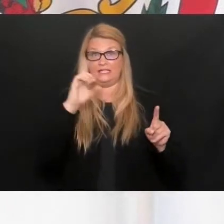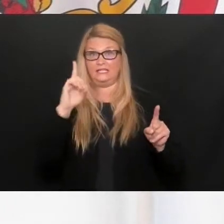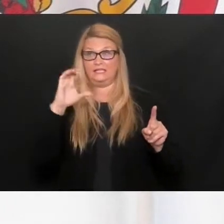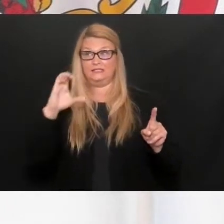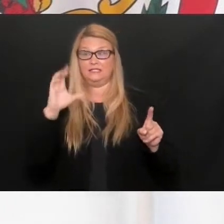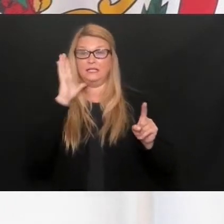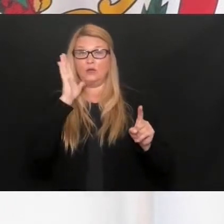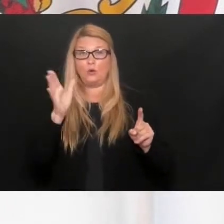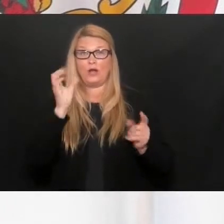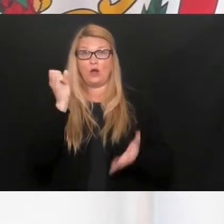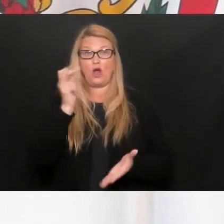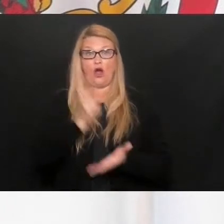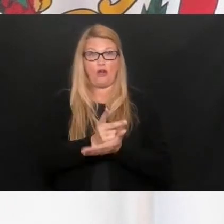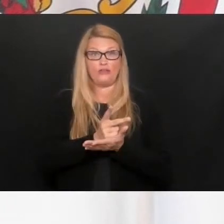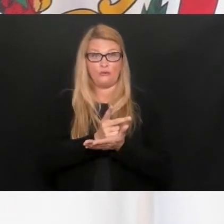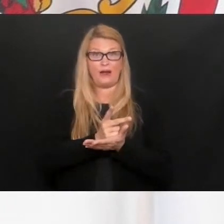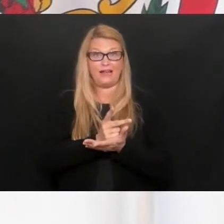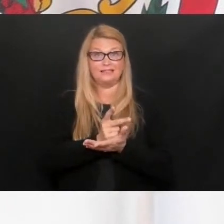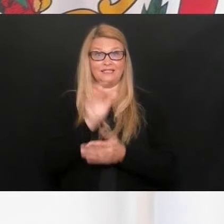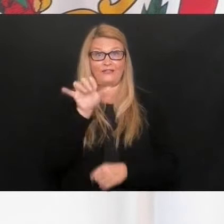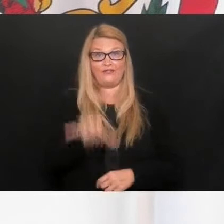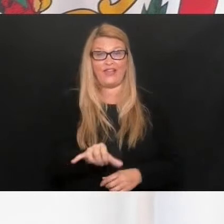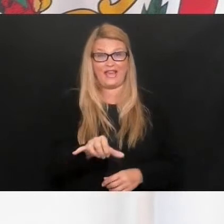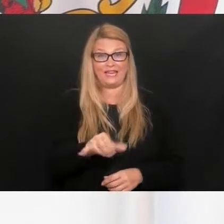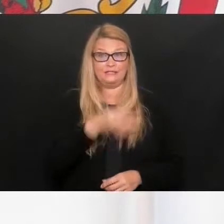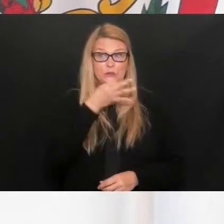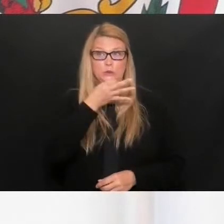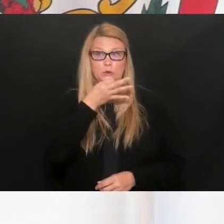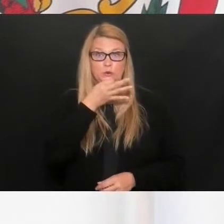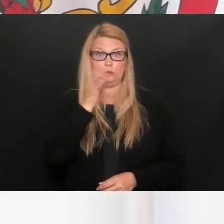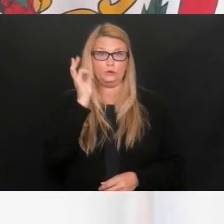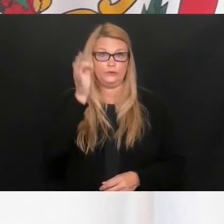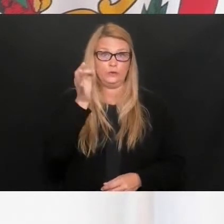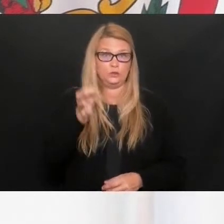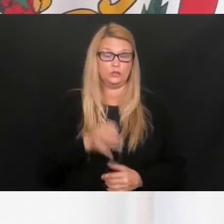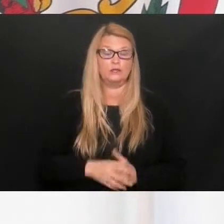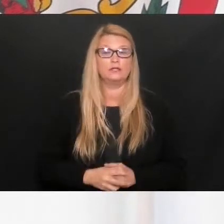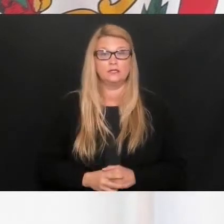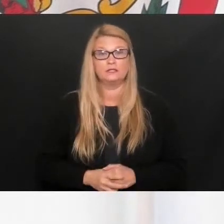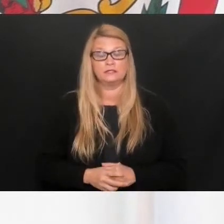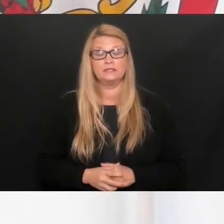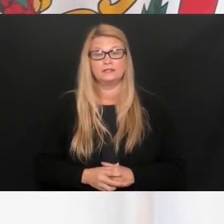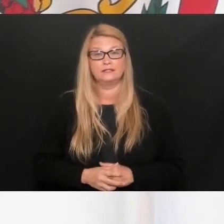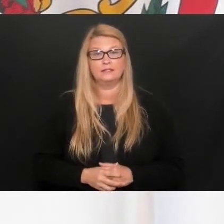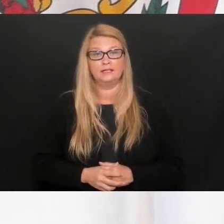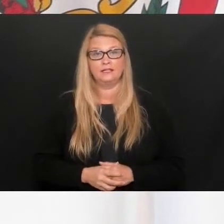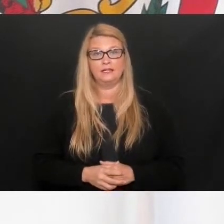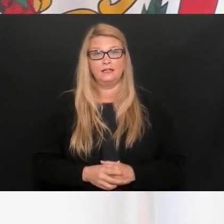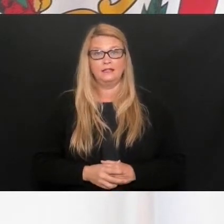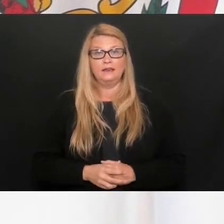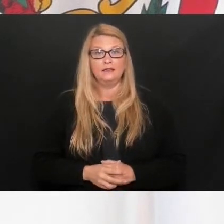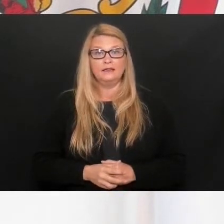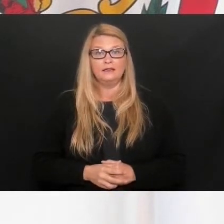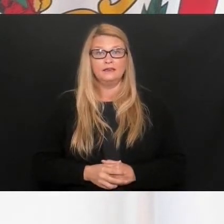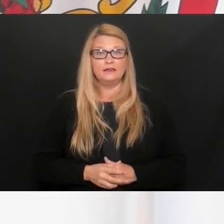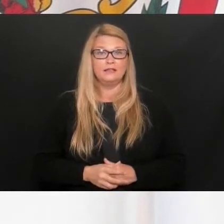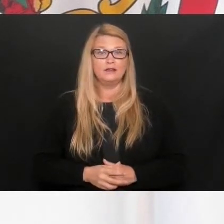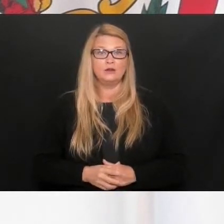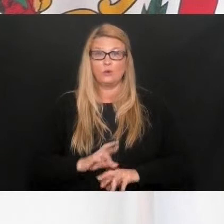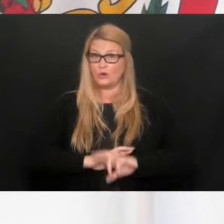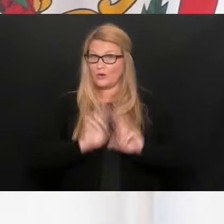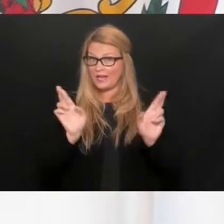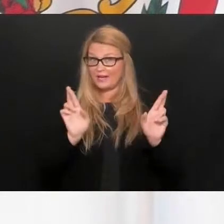going to authorize that in the very near future. You know, we're